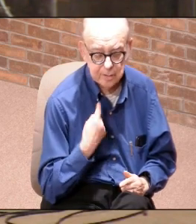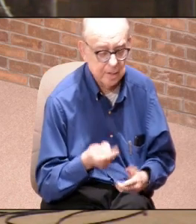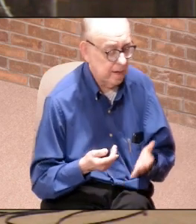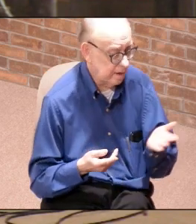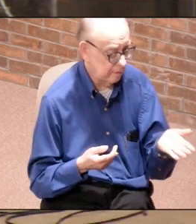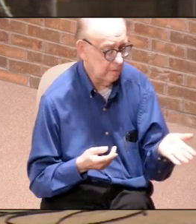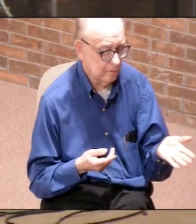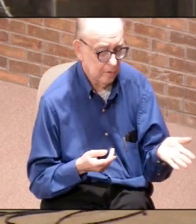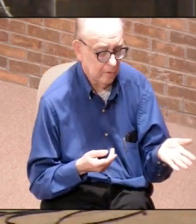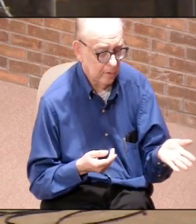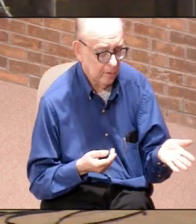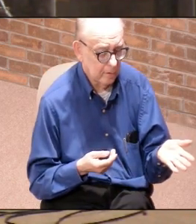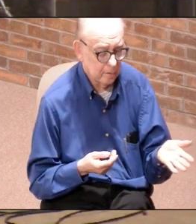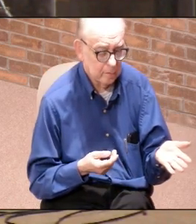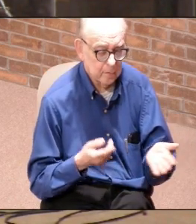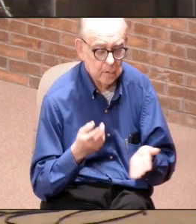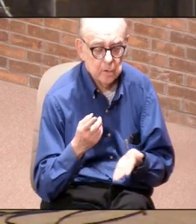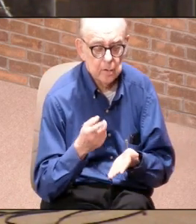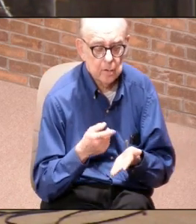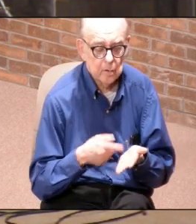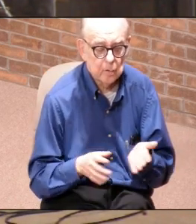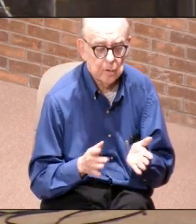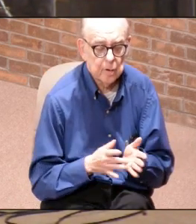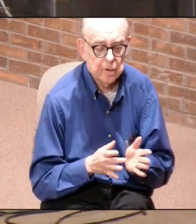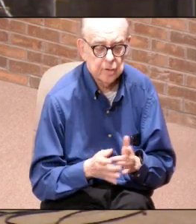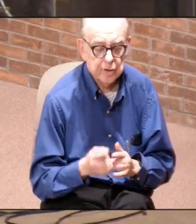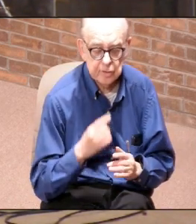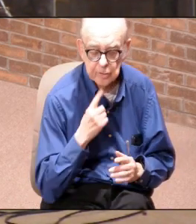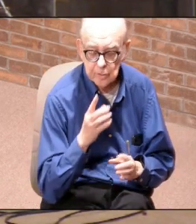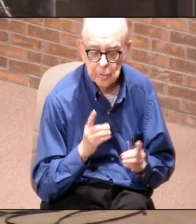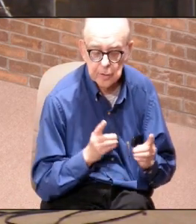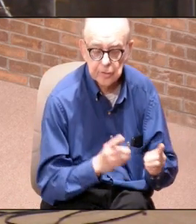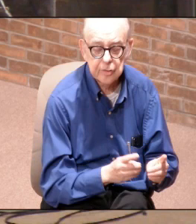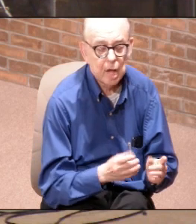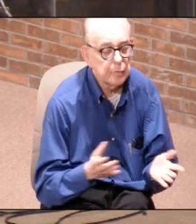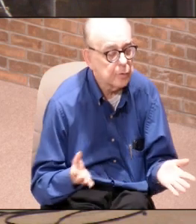here, what did Jesus tell his disciples?